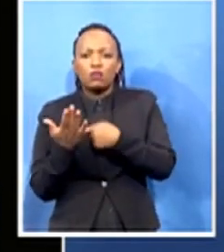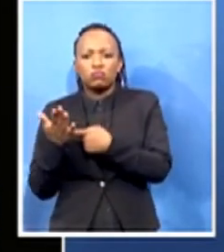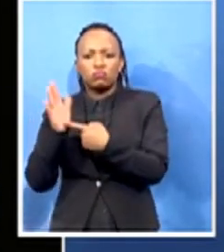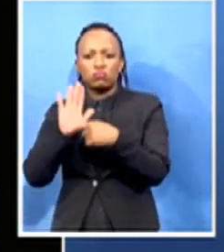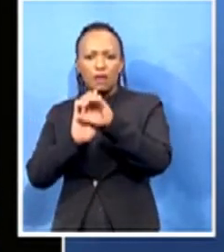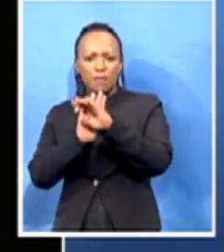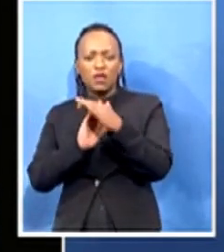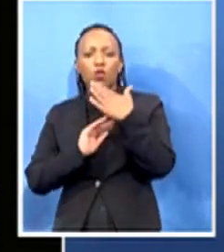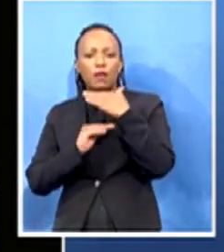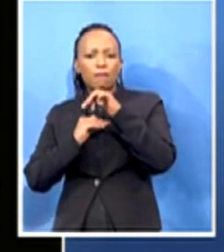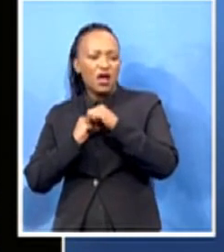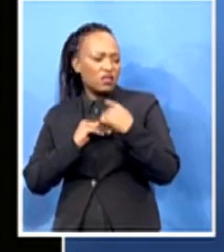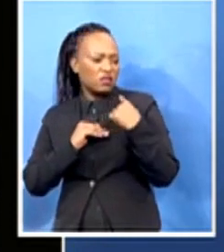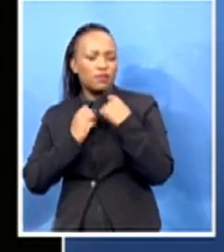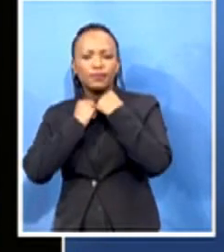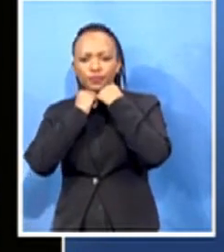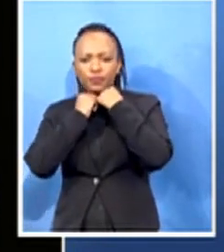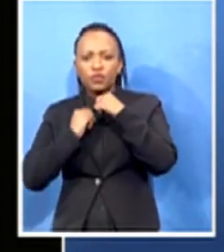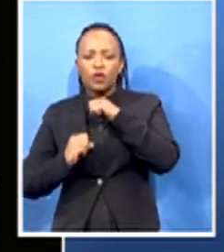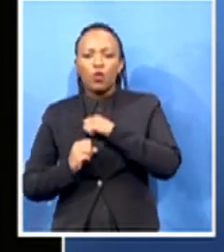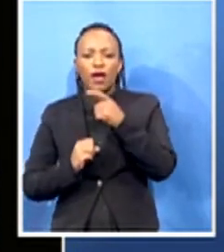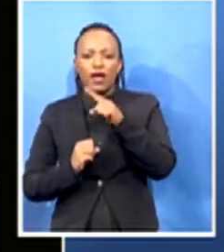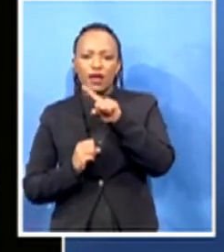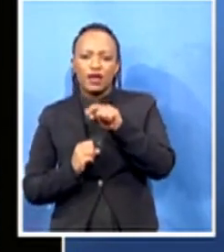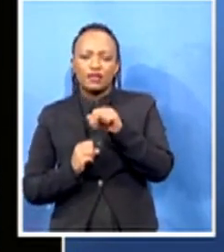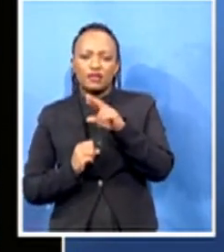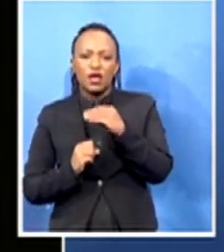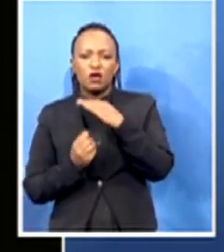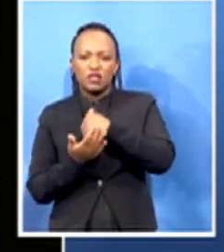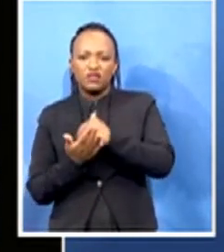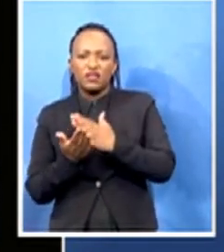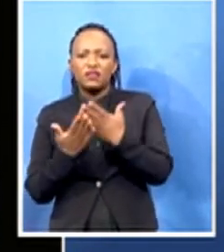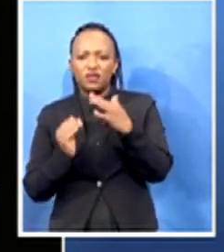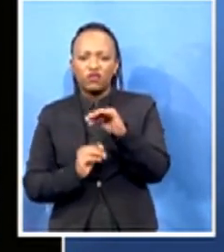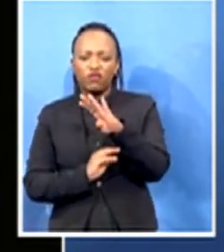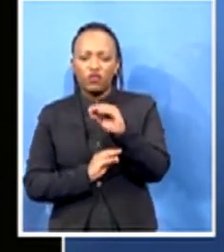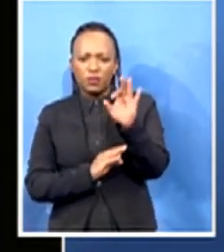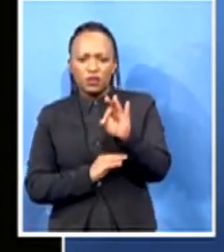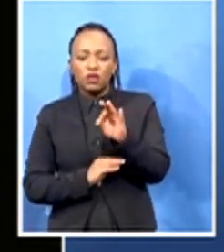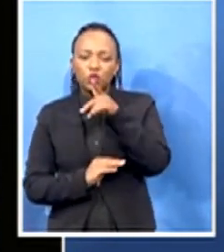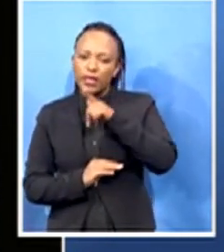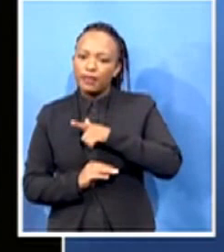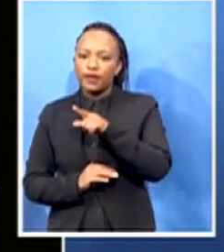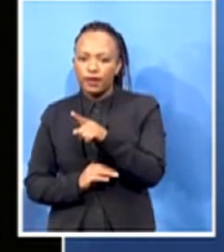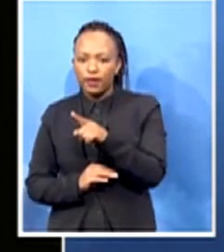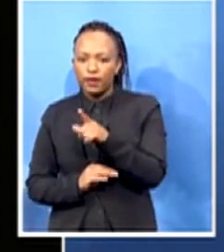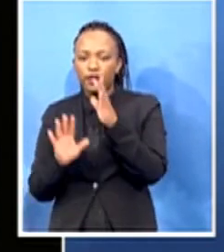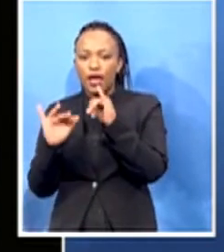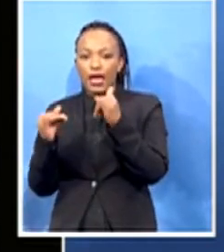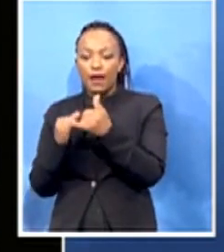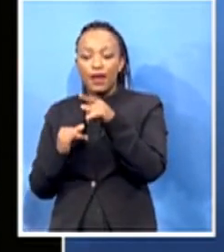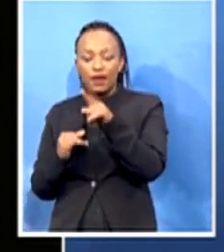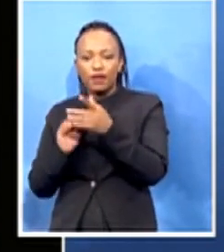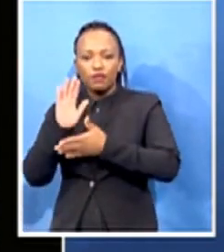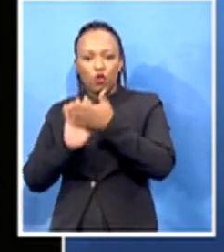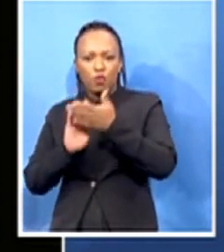Exxaro declared dividends of 40%. Now tell me, a company that is operating in economics that is not